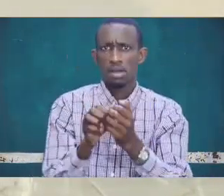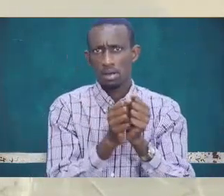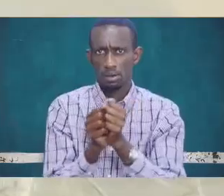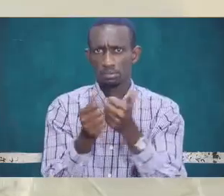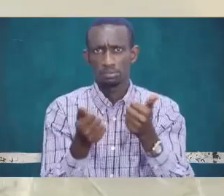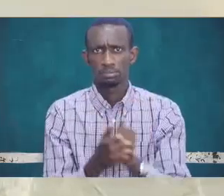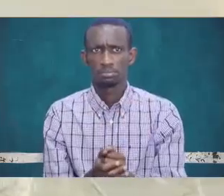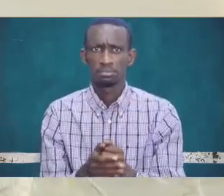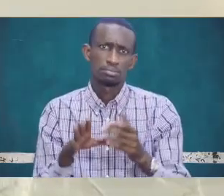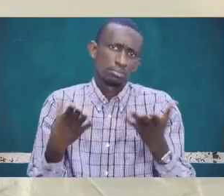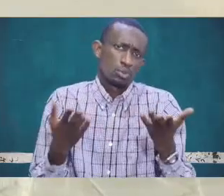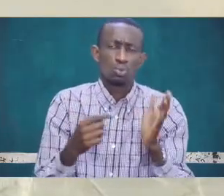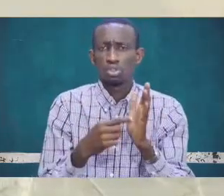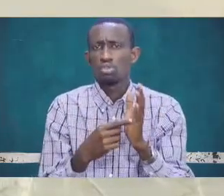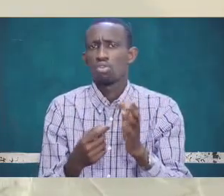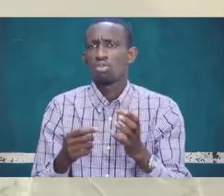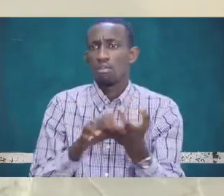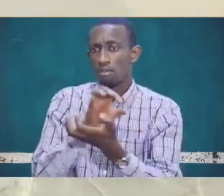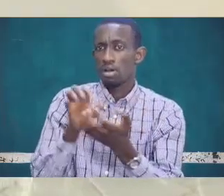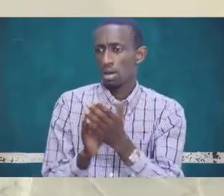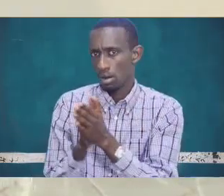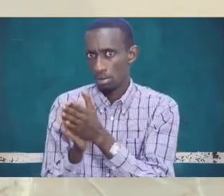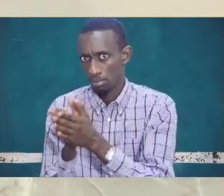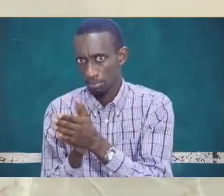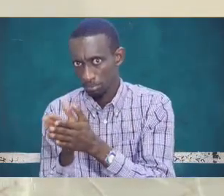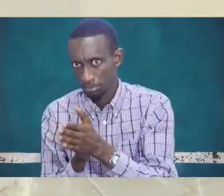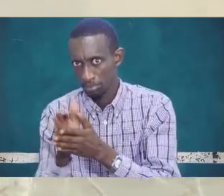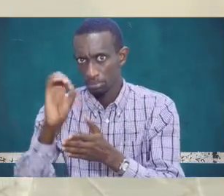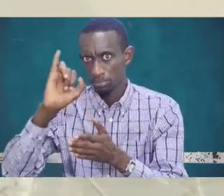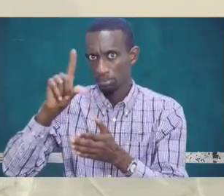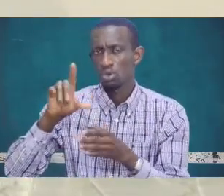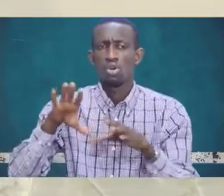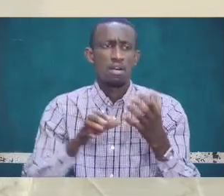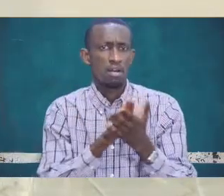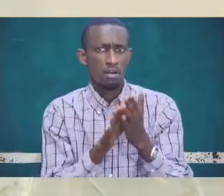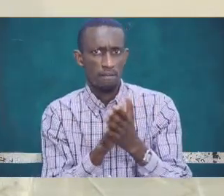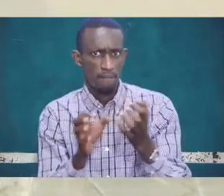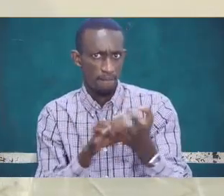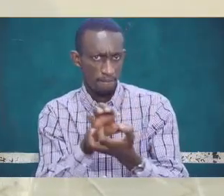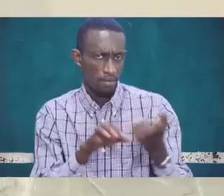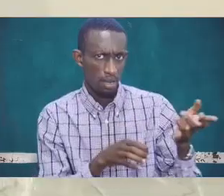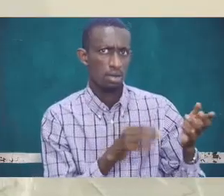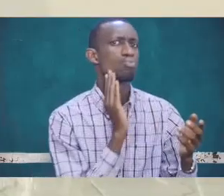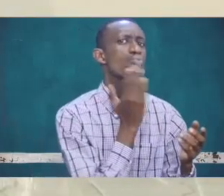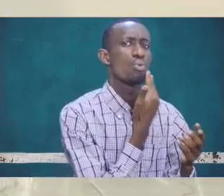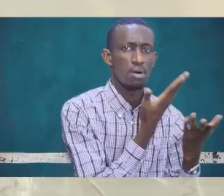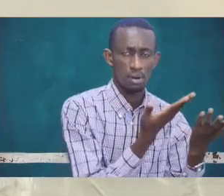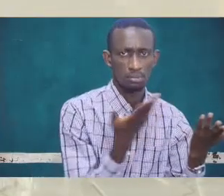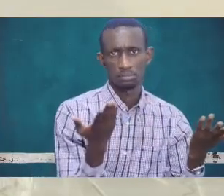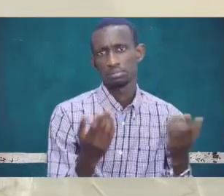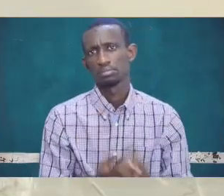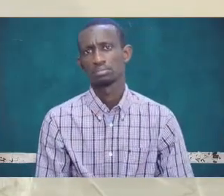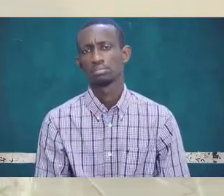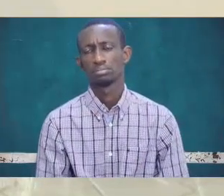we mentioned the oil and water. We gave a number of examples, if you remember very well.